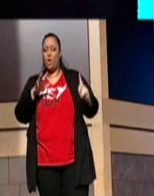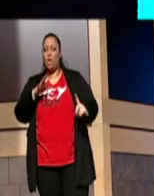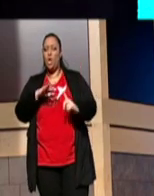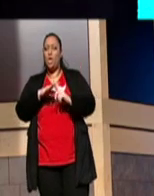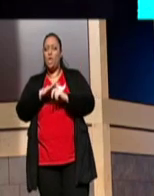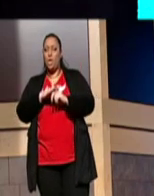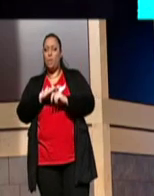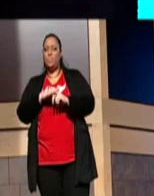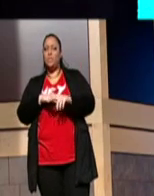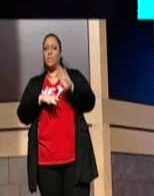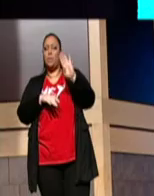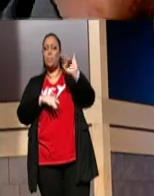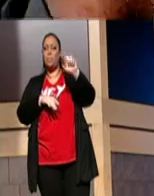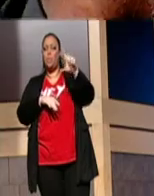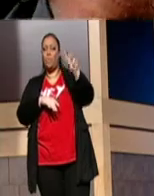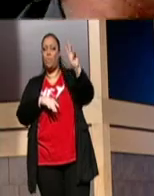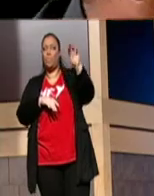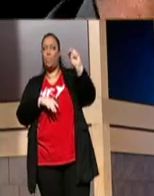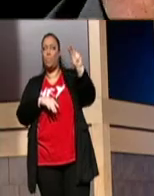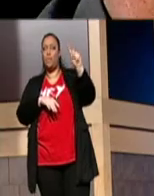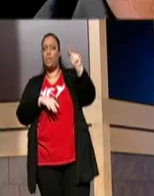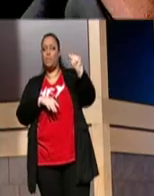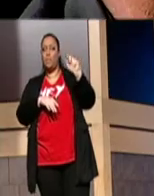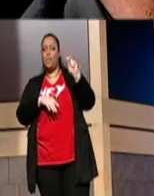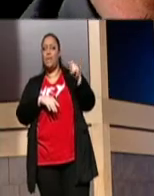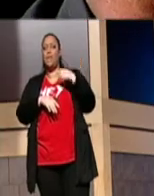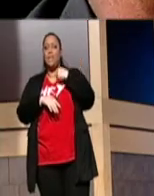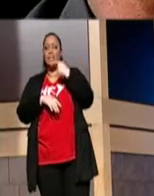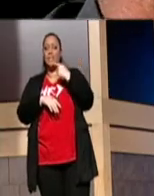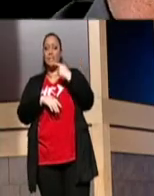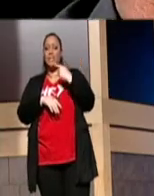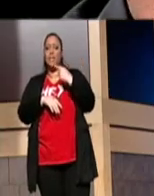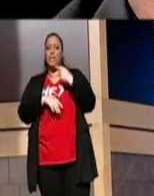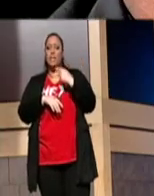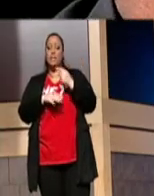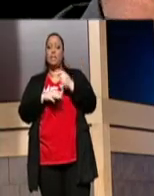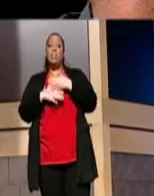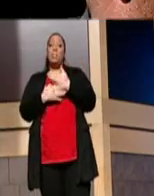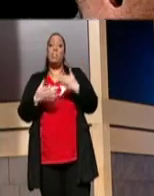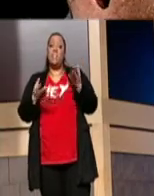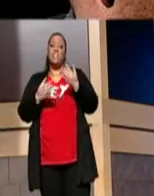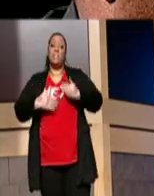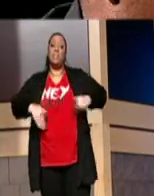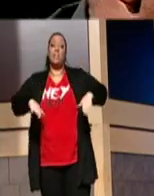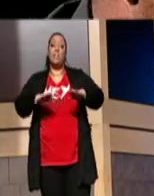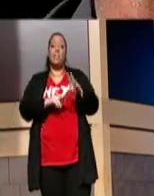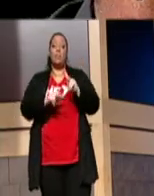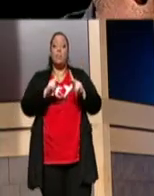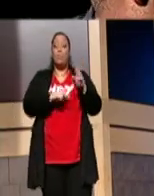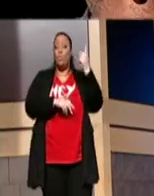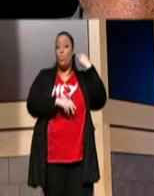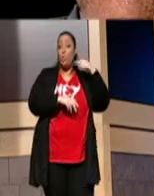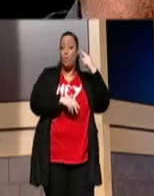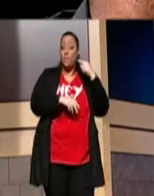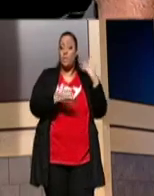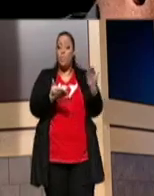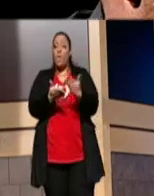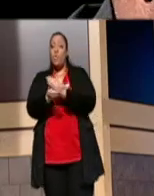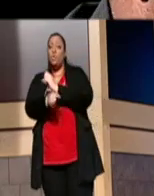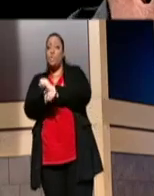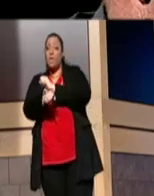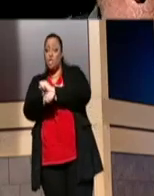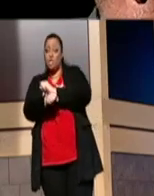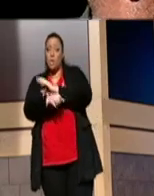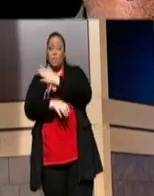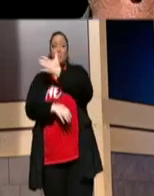Bill Winston and said, Pastor, pestilence is in the land. People are going crazy. We're losing our jobs,